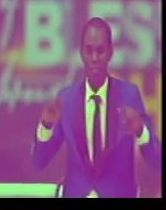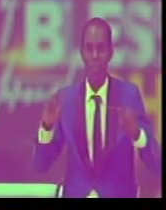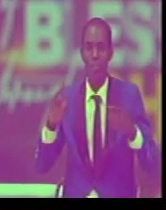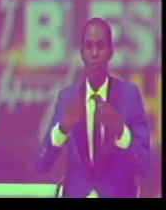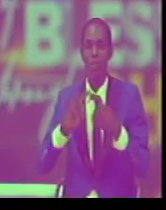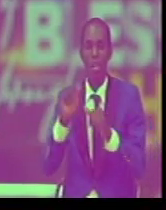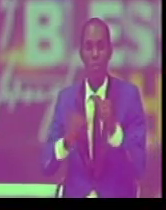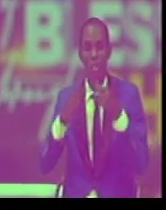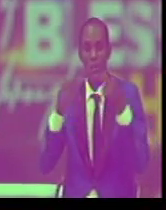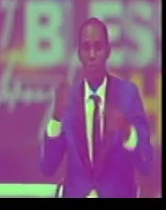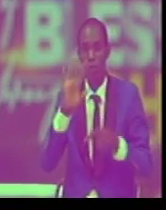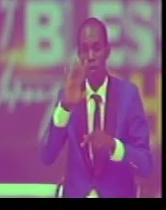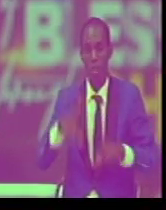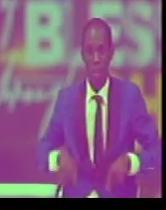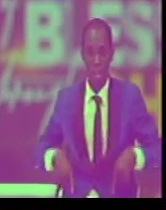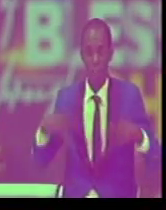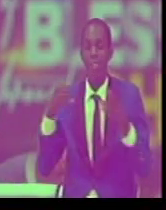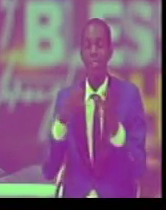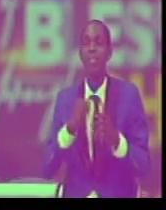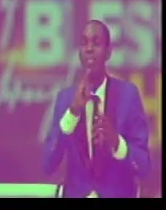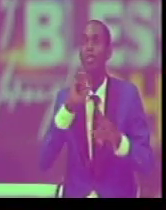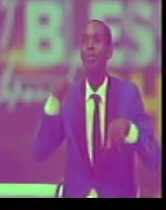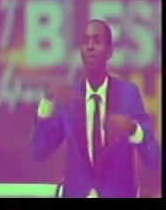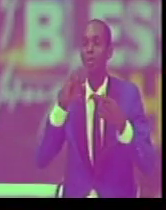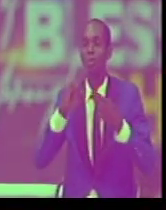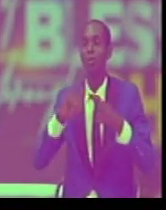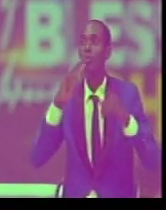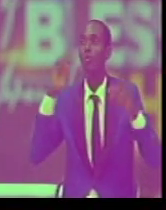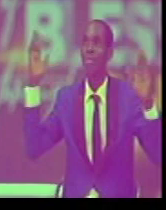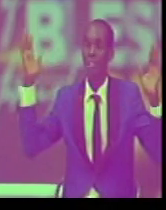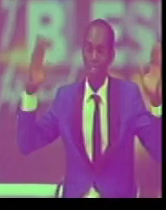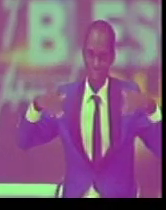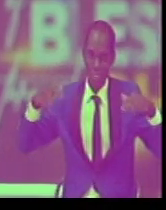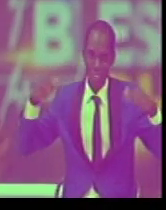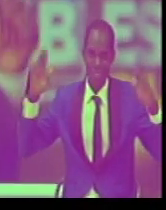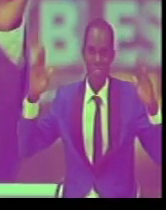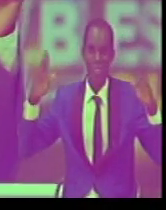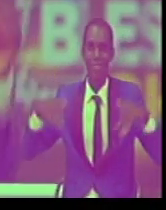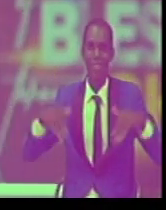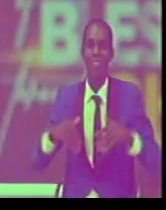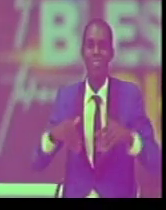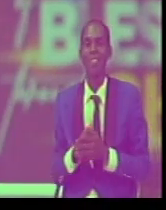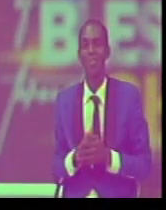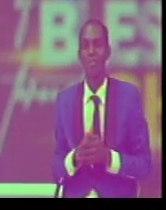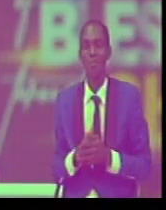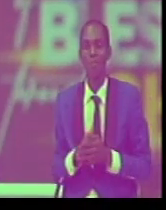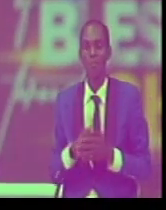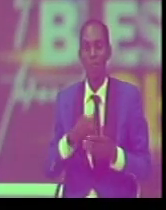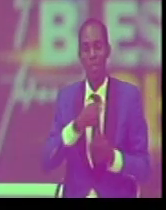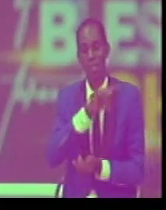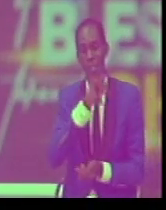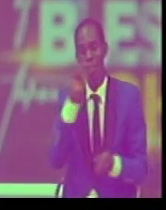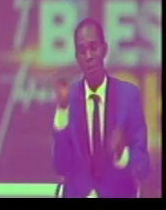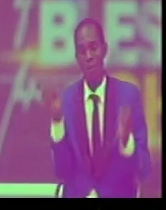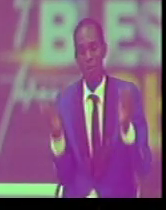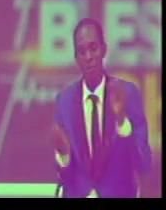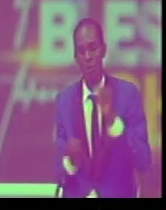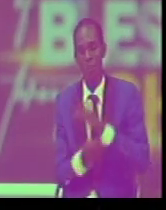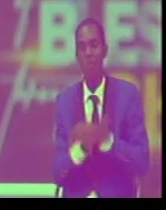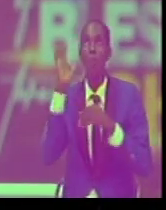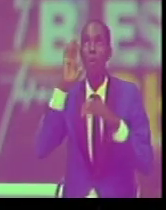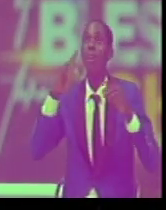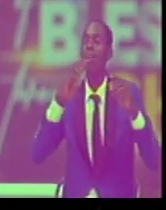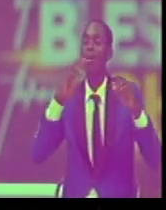We are telling all enemies of your life, is going to reign.